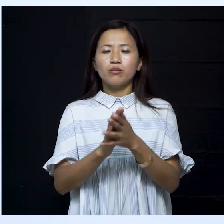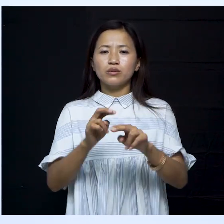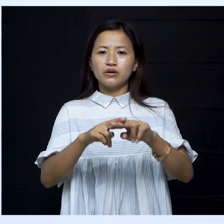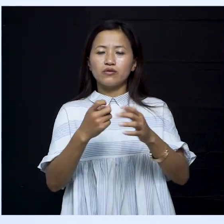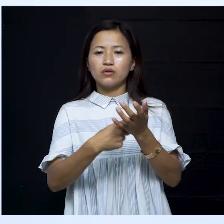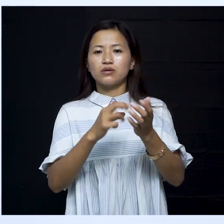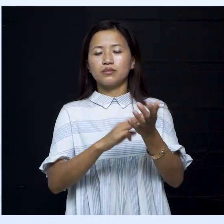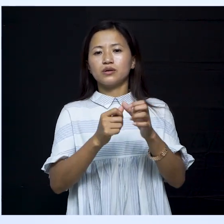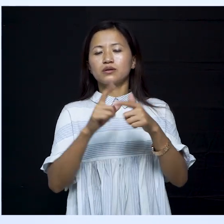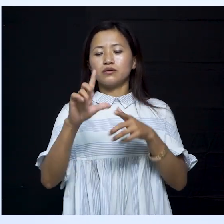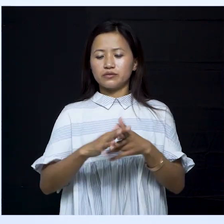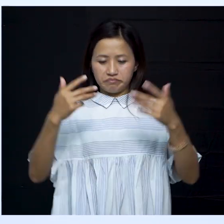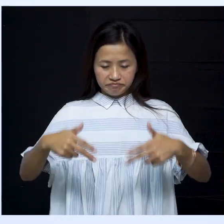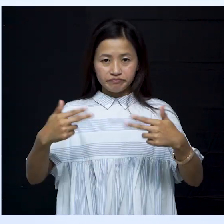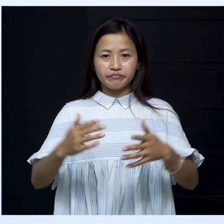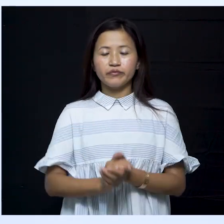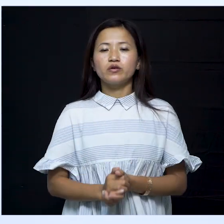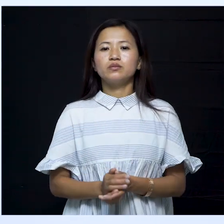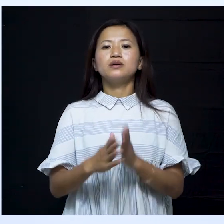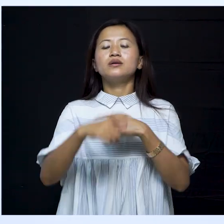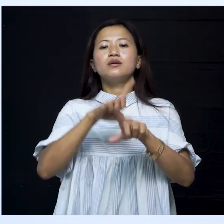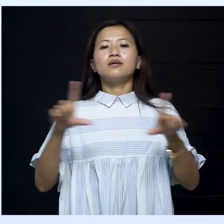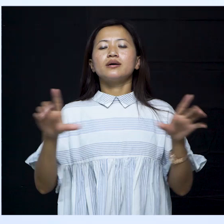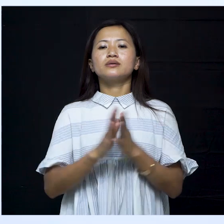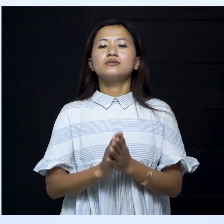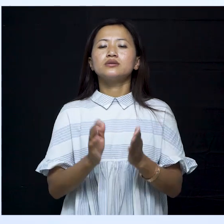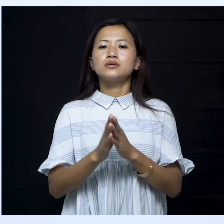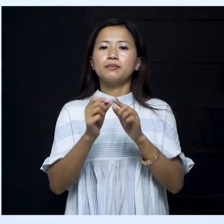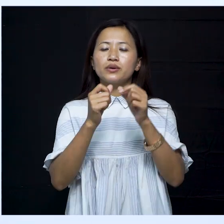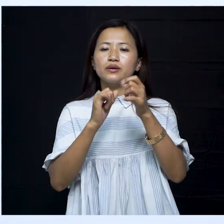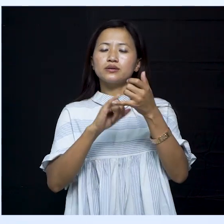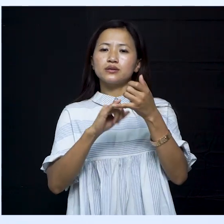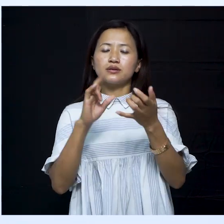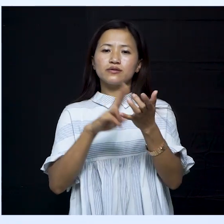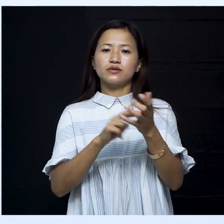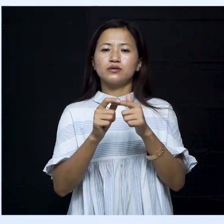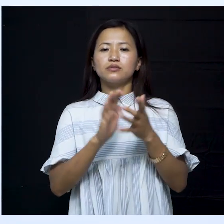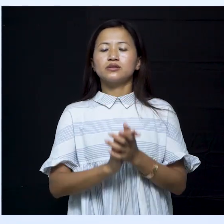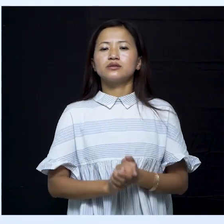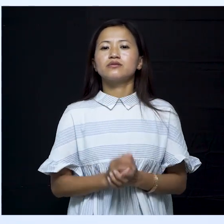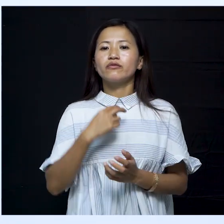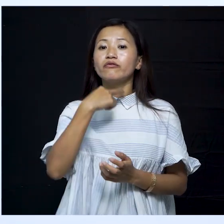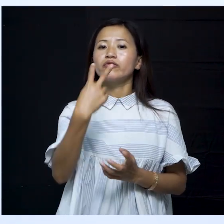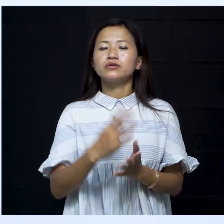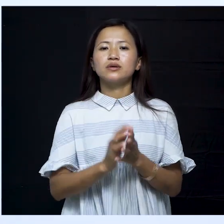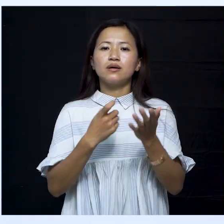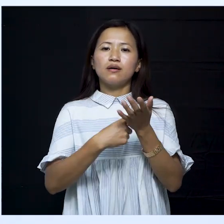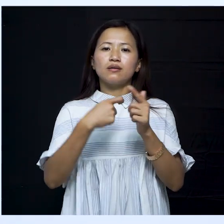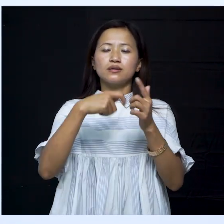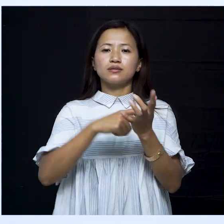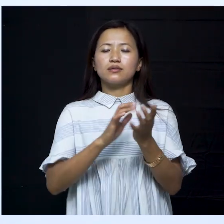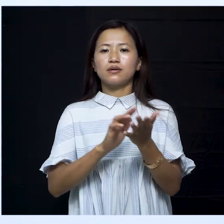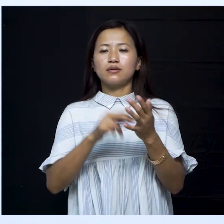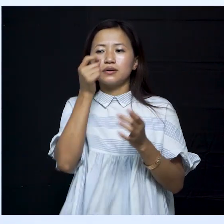formal language, you would find that it is usually in the structure of a passive voice. So Narayan had said that the first